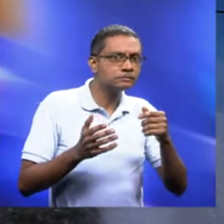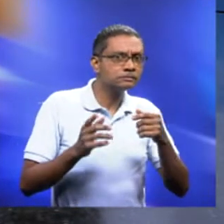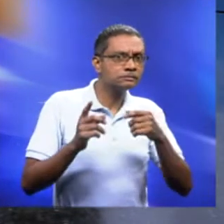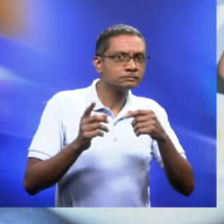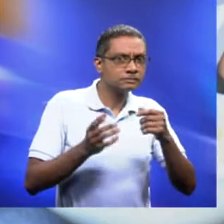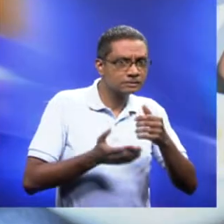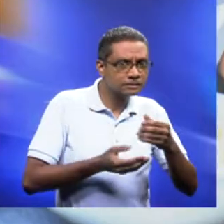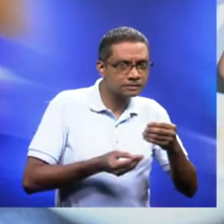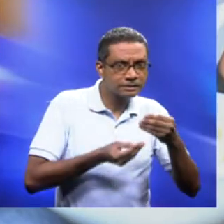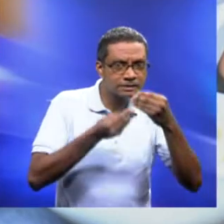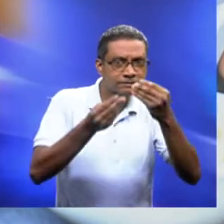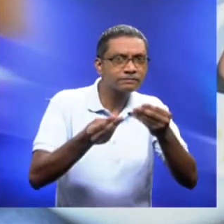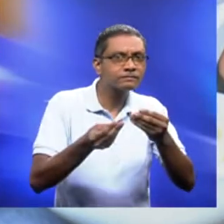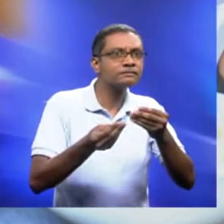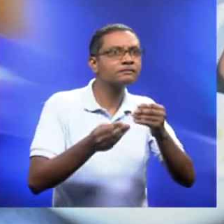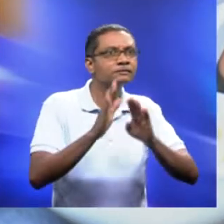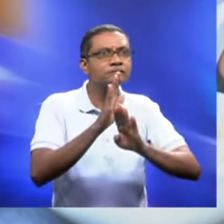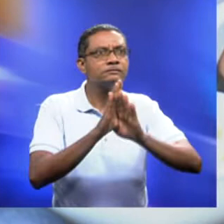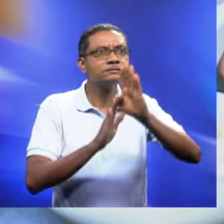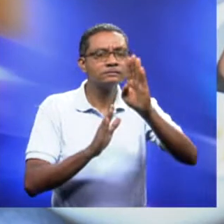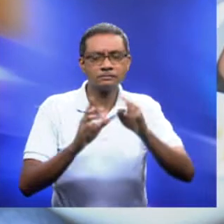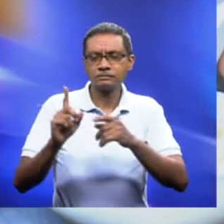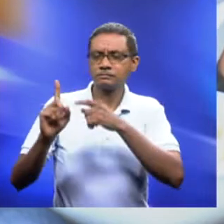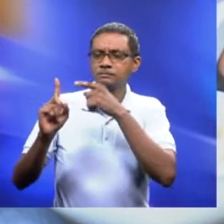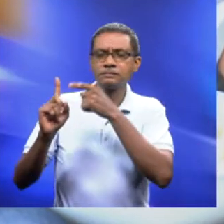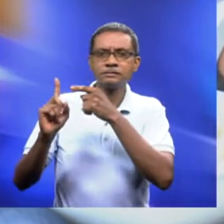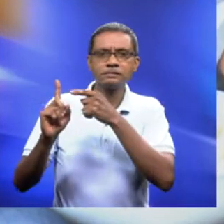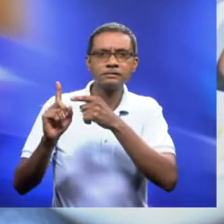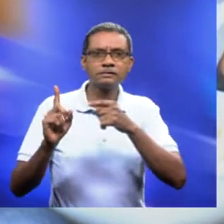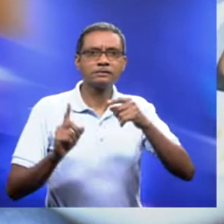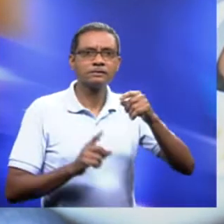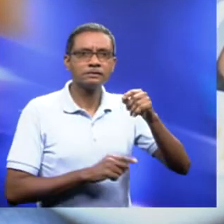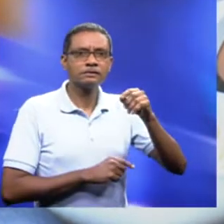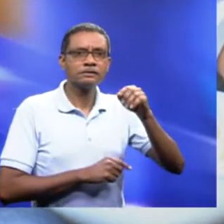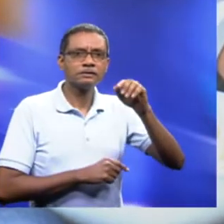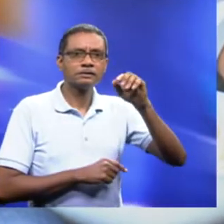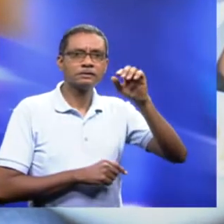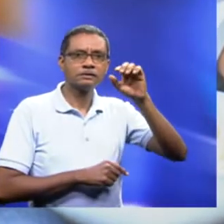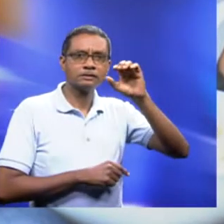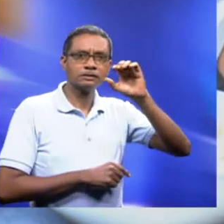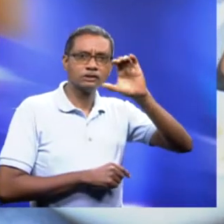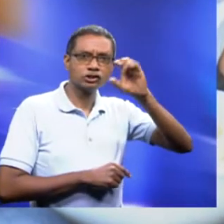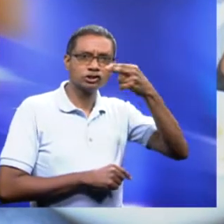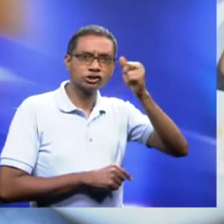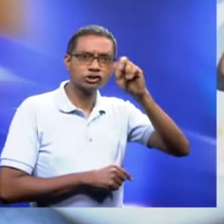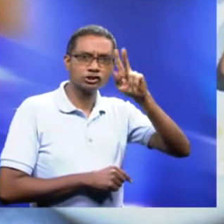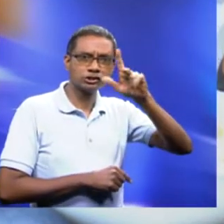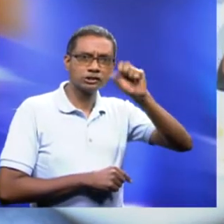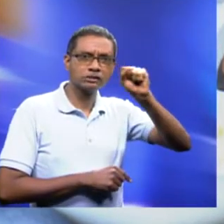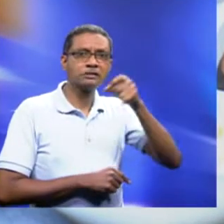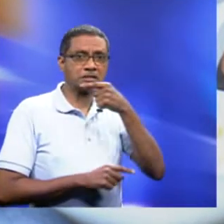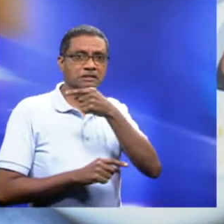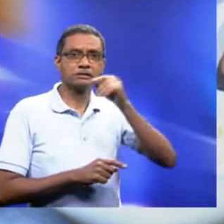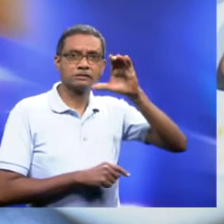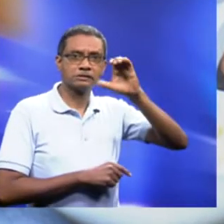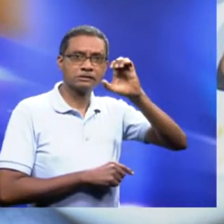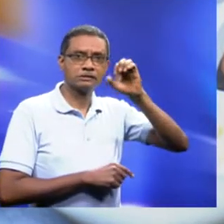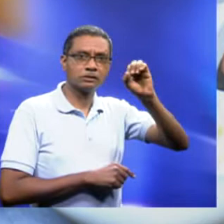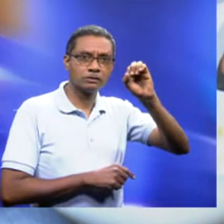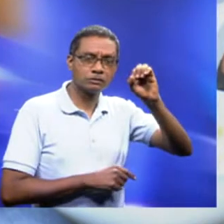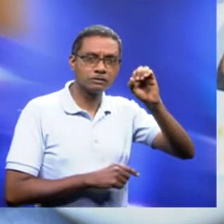calling. This is the ethos of Mr. Charles Bob Semple, CEO of the National Information and Communication Company Limited,